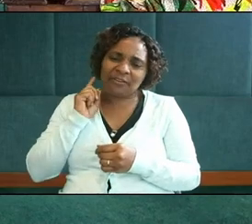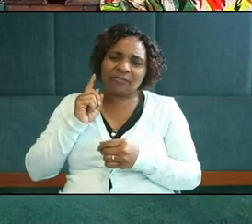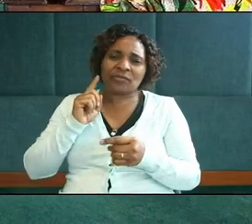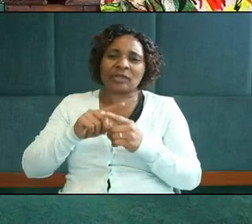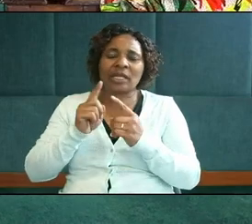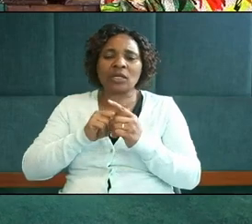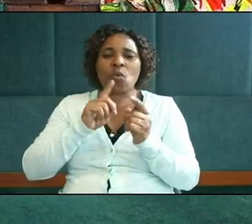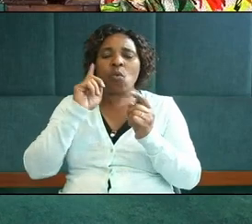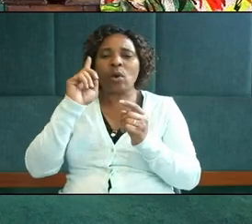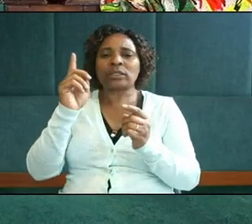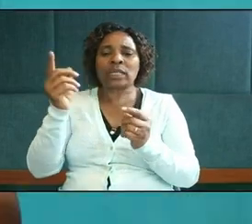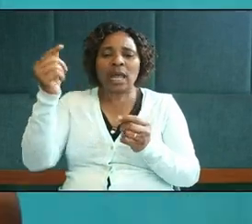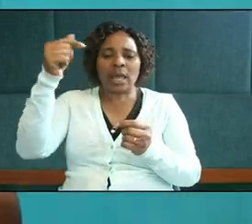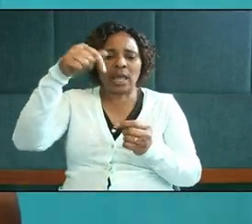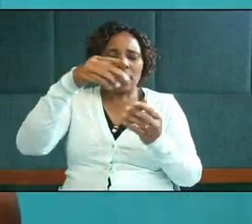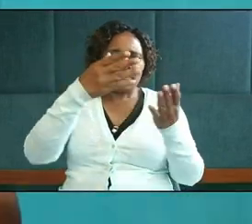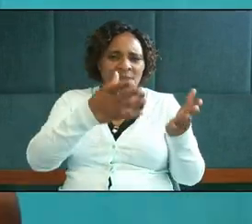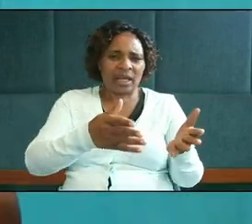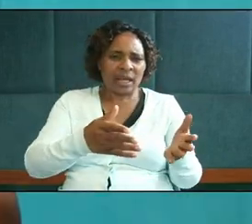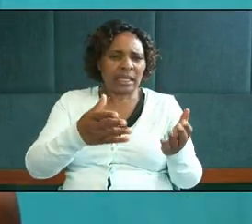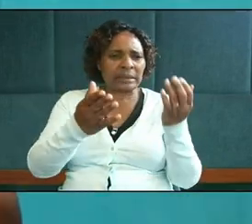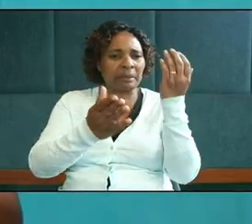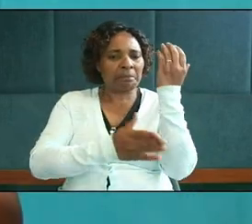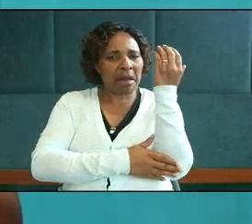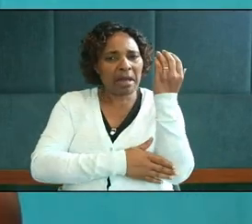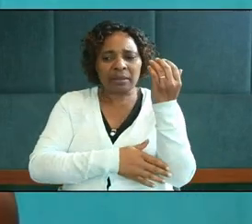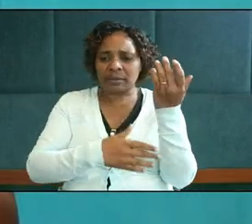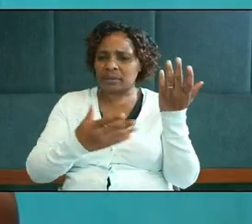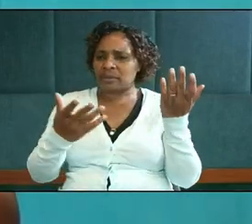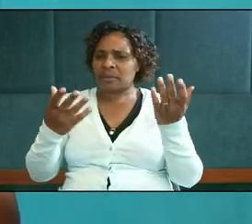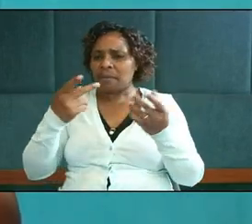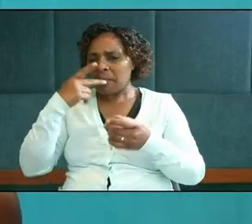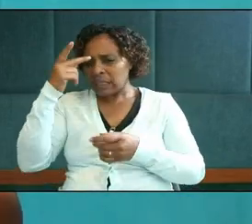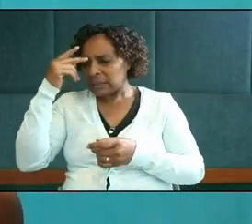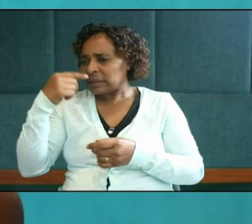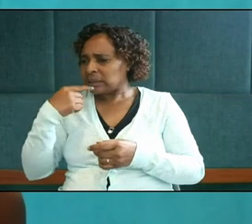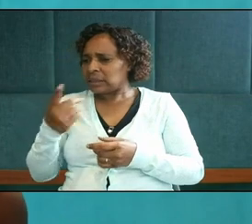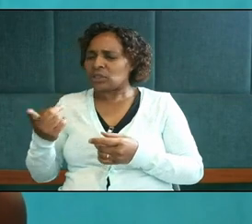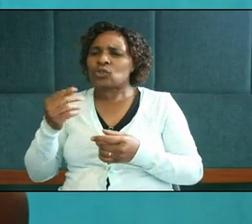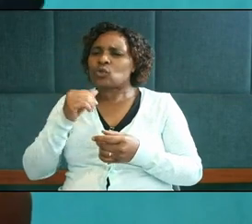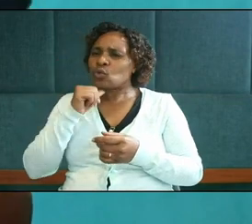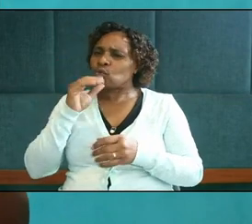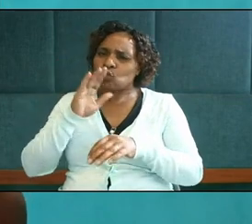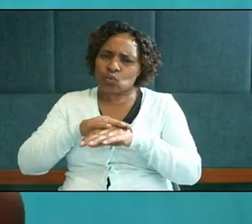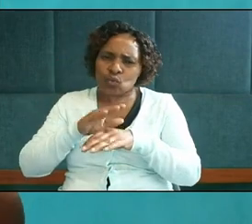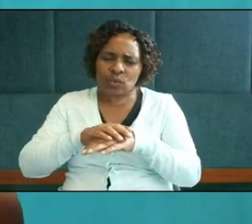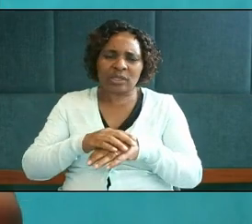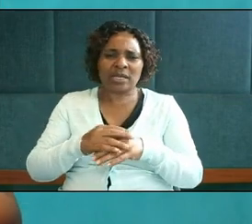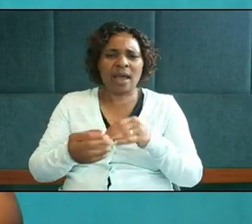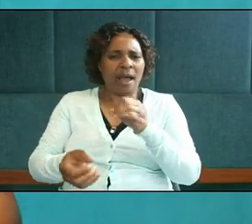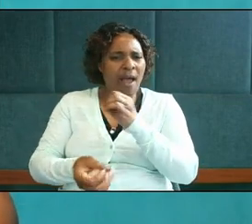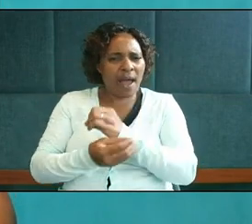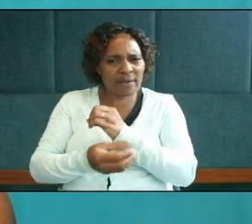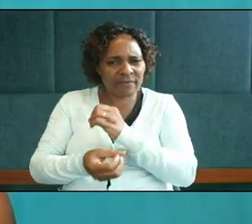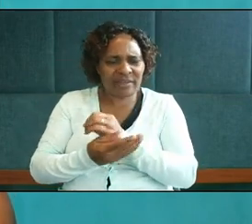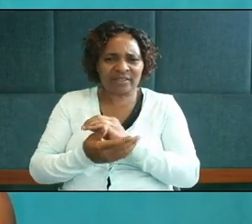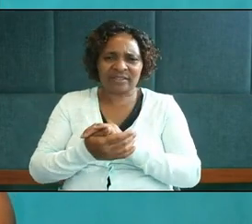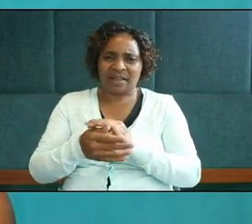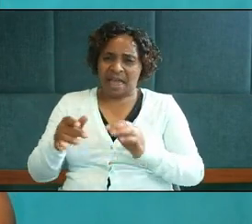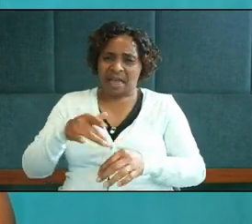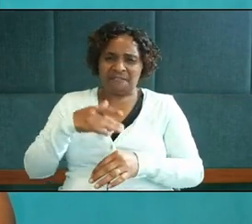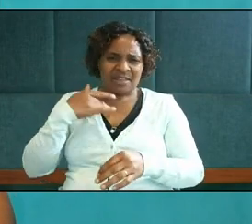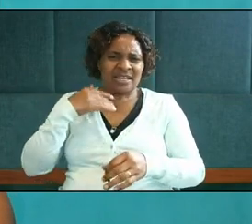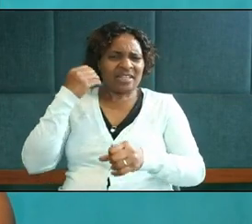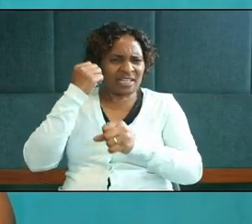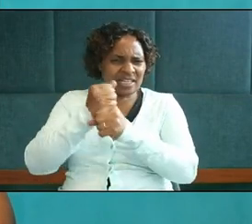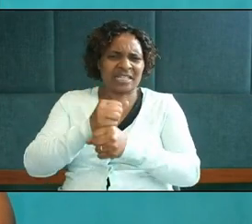came to realize that, hey, you know, it's bad here, or you know what my parents saying, then they started giving me advice, and I feel like they really